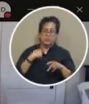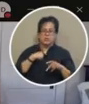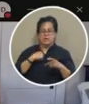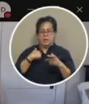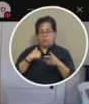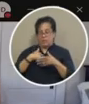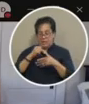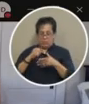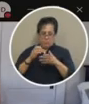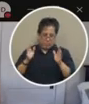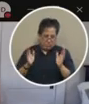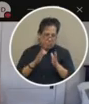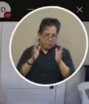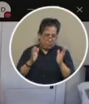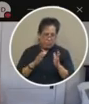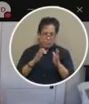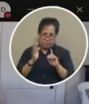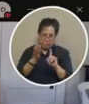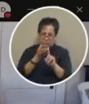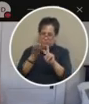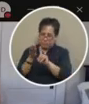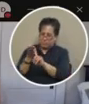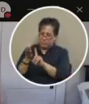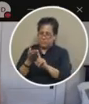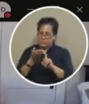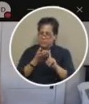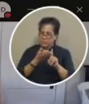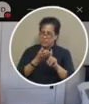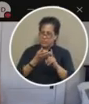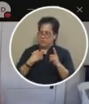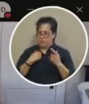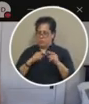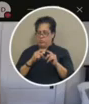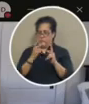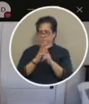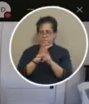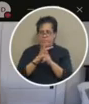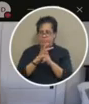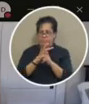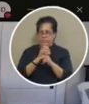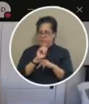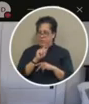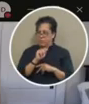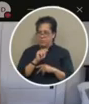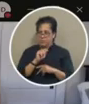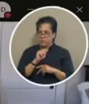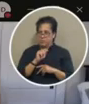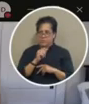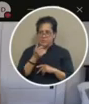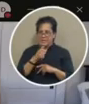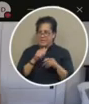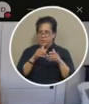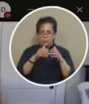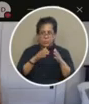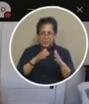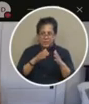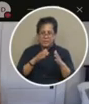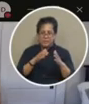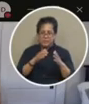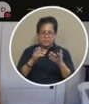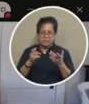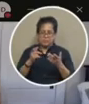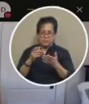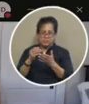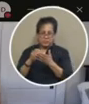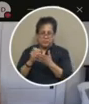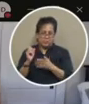promoted this very rigorously. So I'm trying to figure out, and you may have mentioned it, is there a way to put these back on to